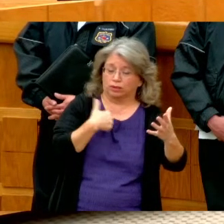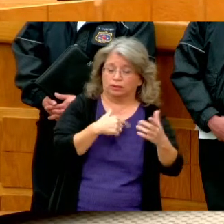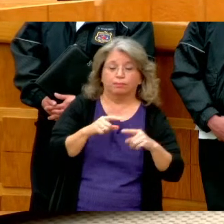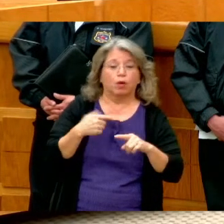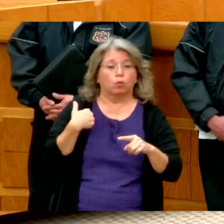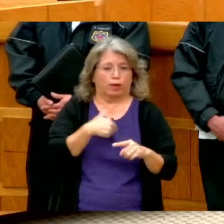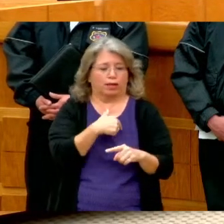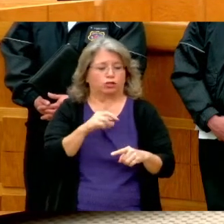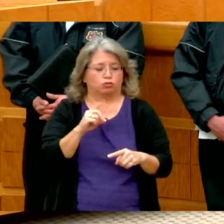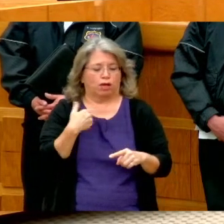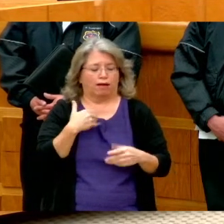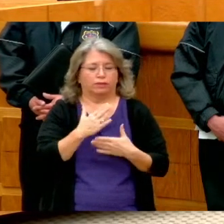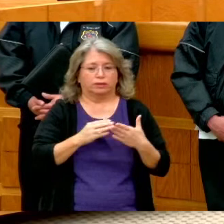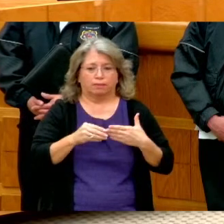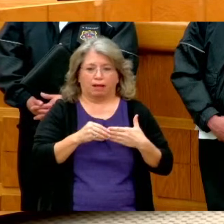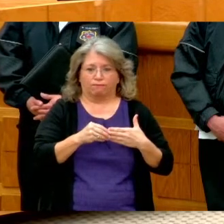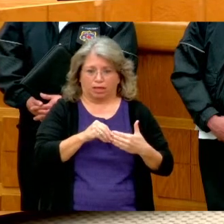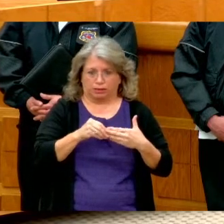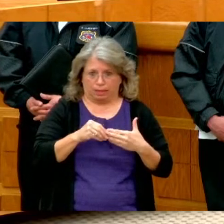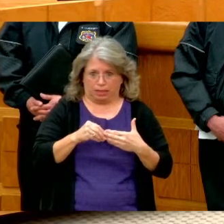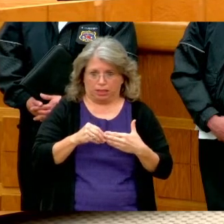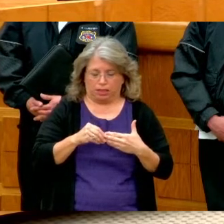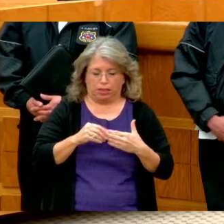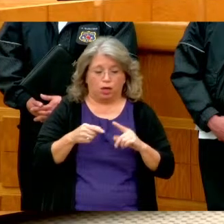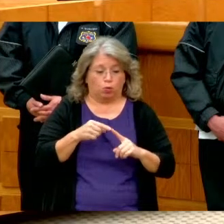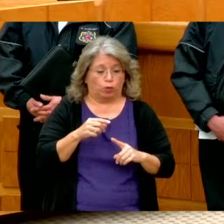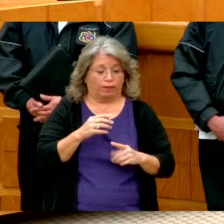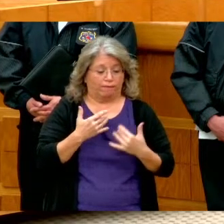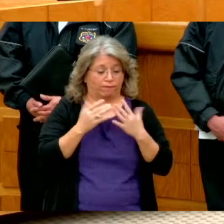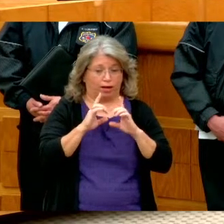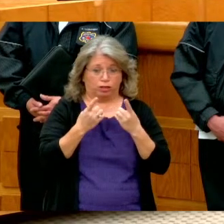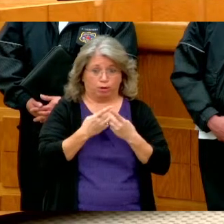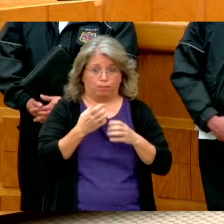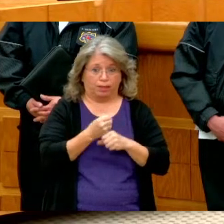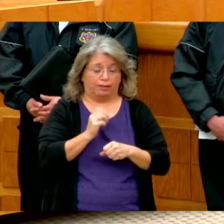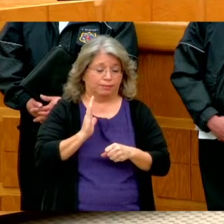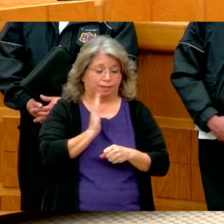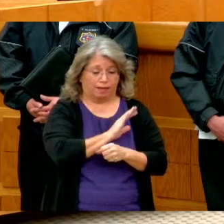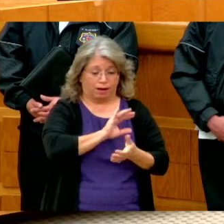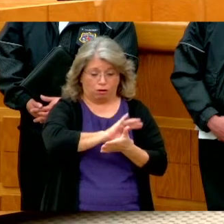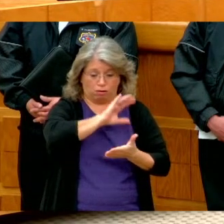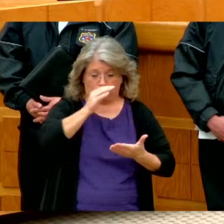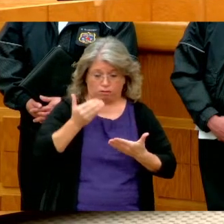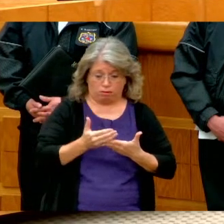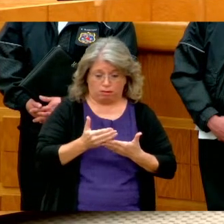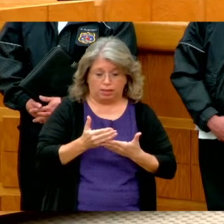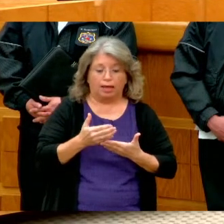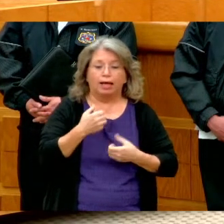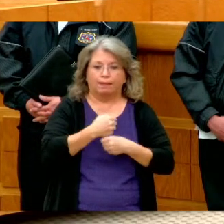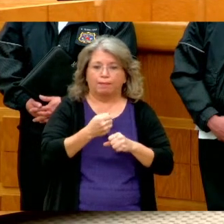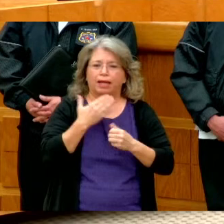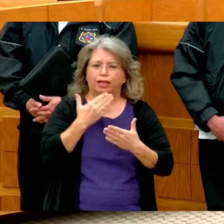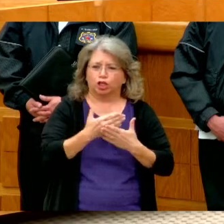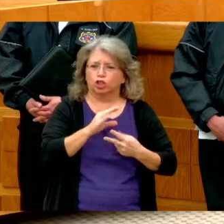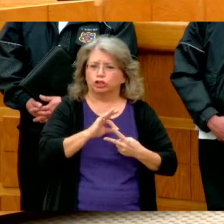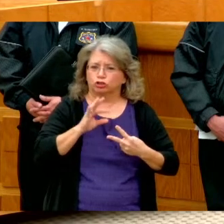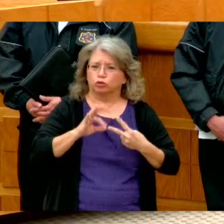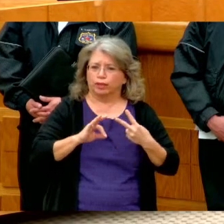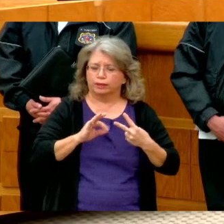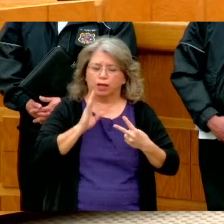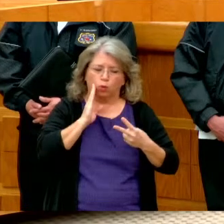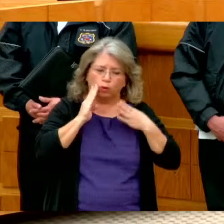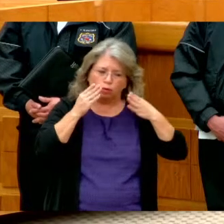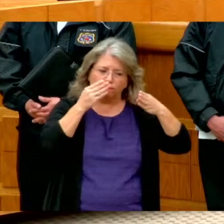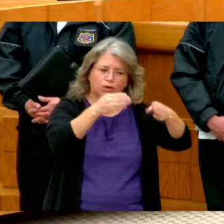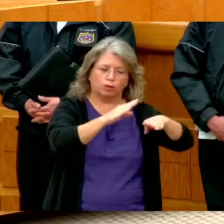When CCFD gets their allotment, they've made a really good choice that we're going to target these seniors who are already